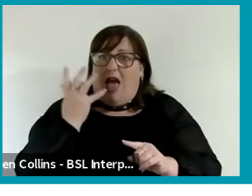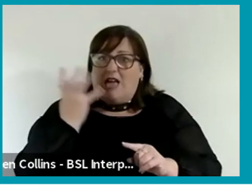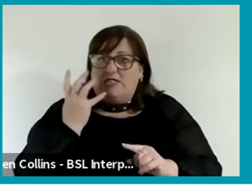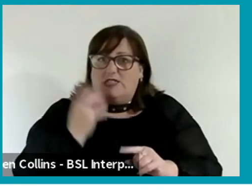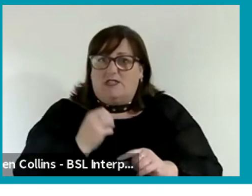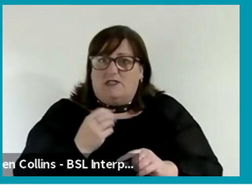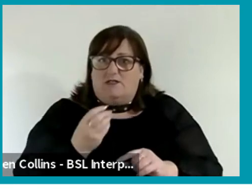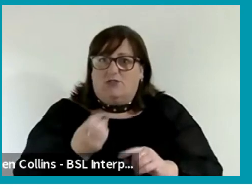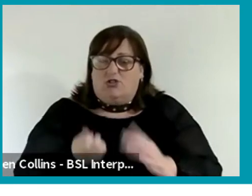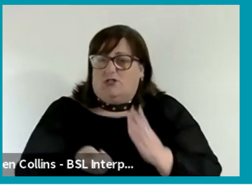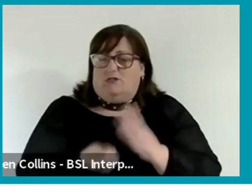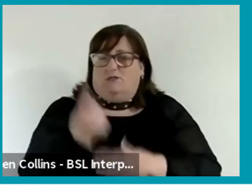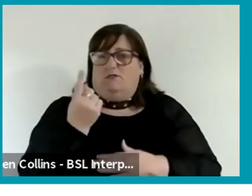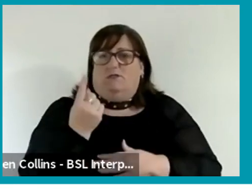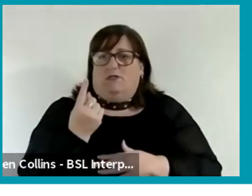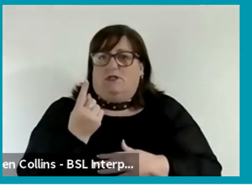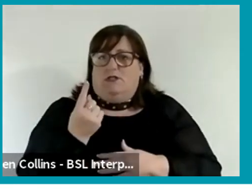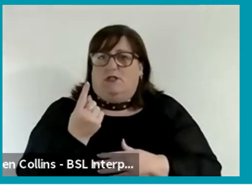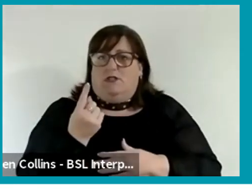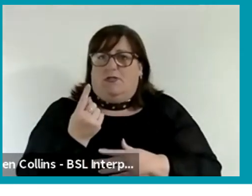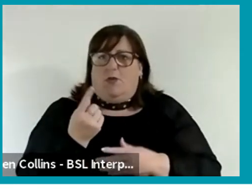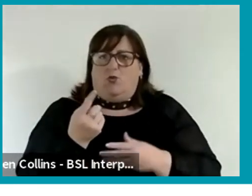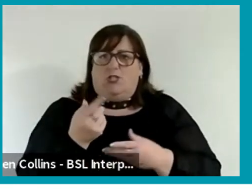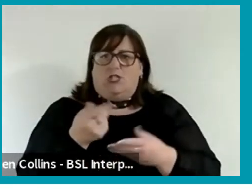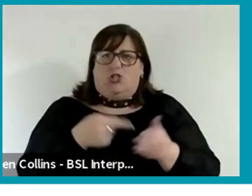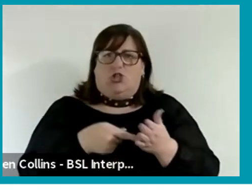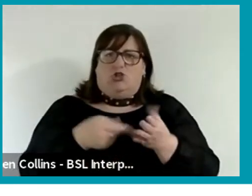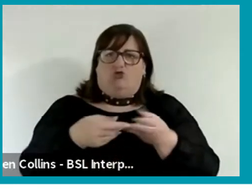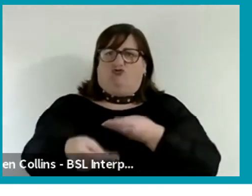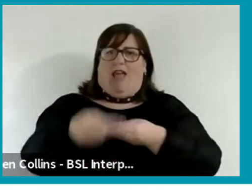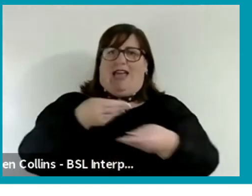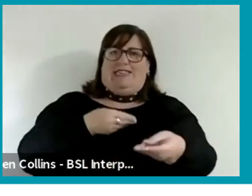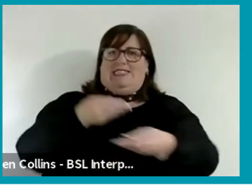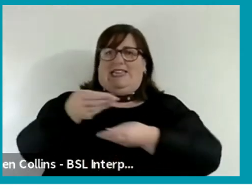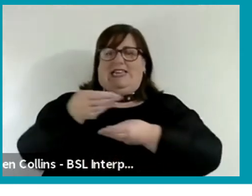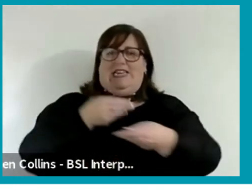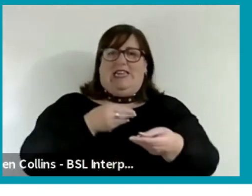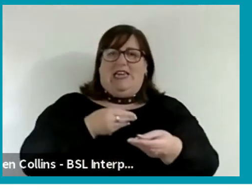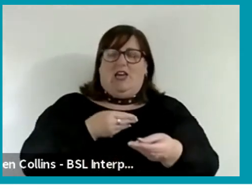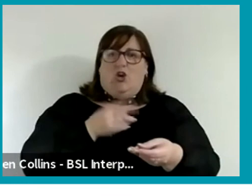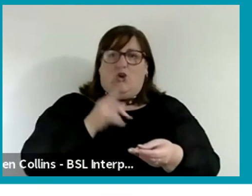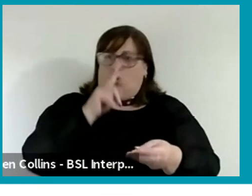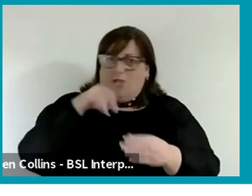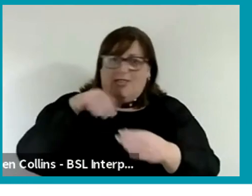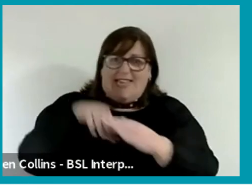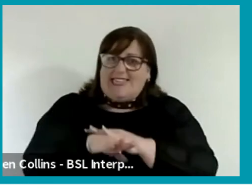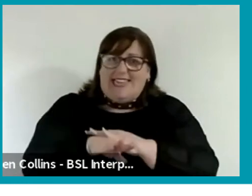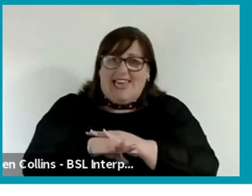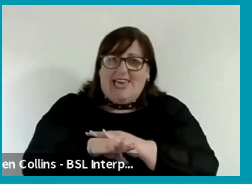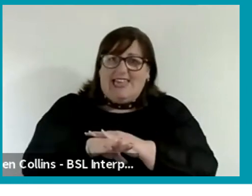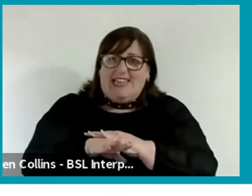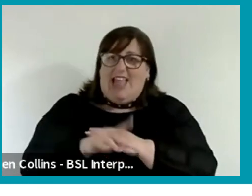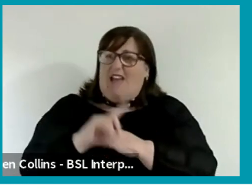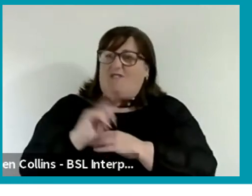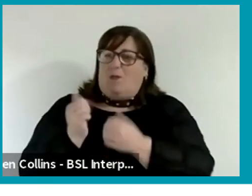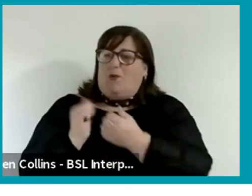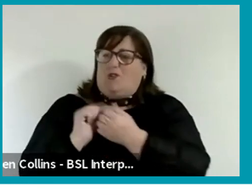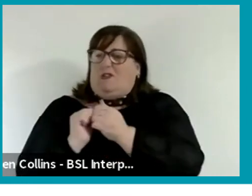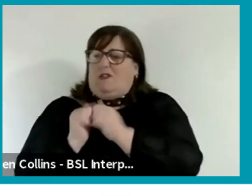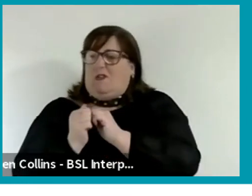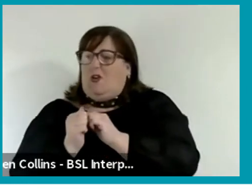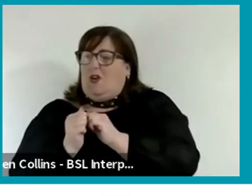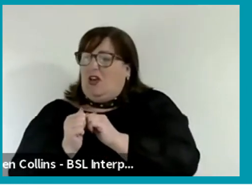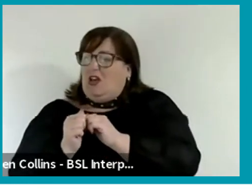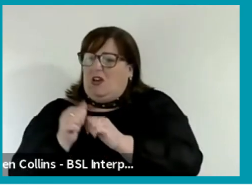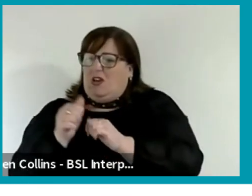physical floor, and there was so many barriers to entry. It was more nepotism than you could shake a stick at. It was generally if you met a guy down the pub